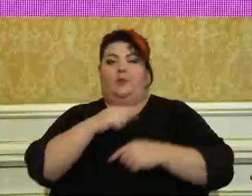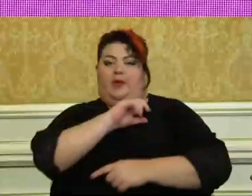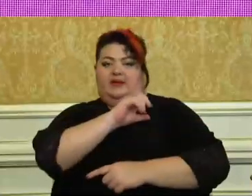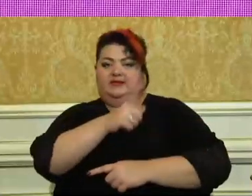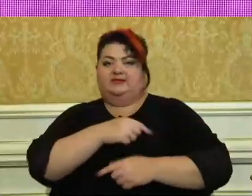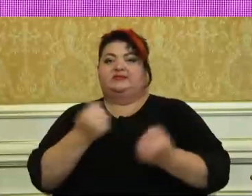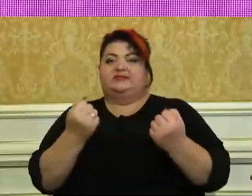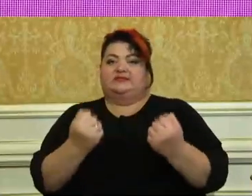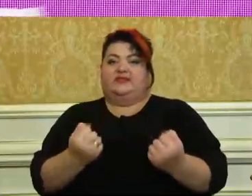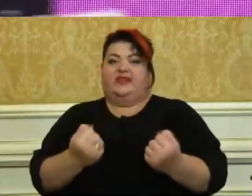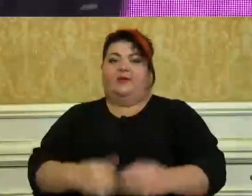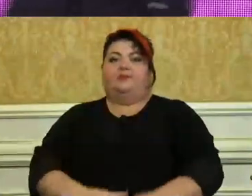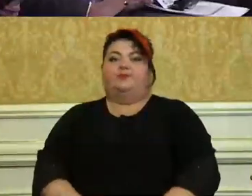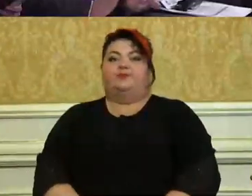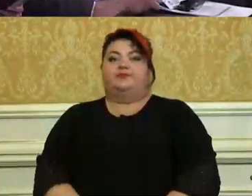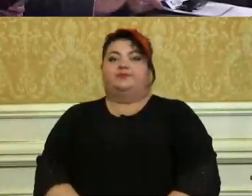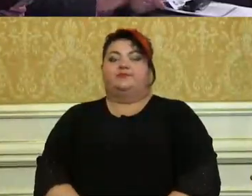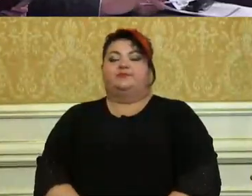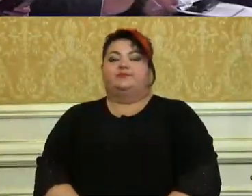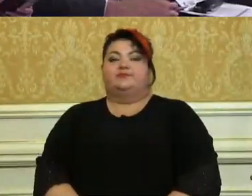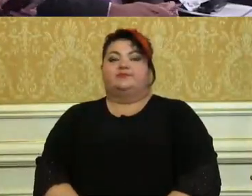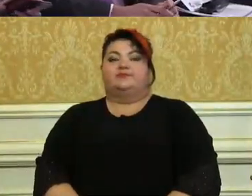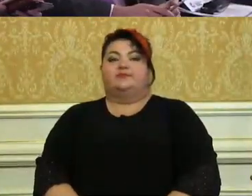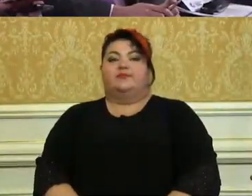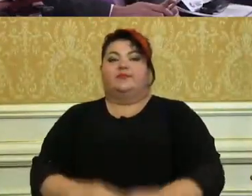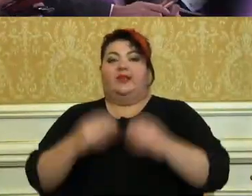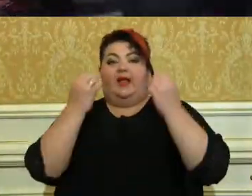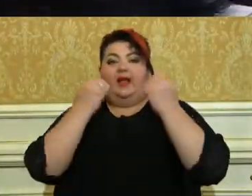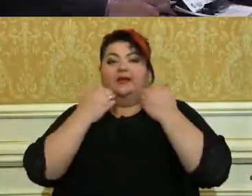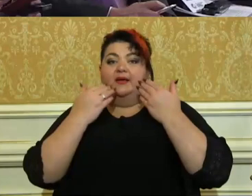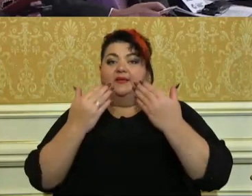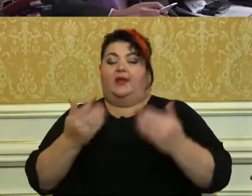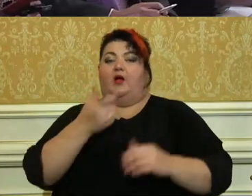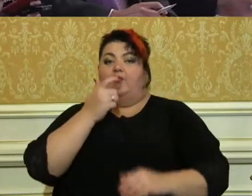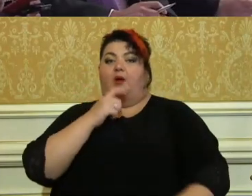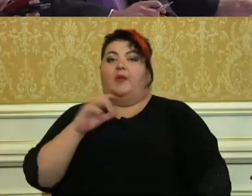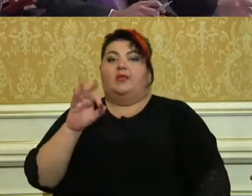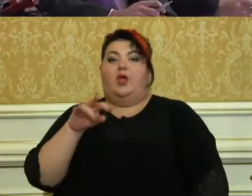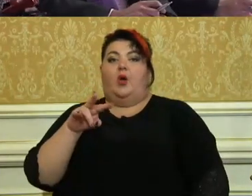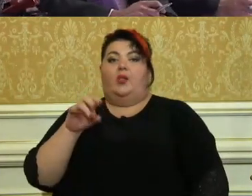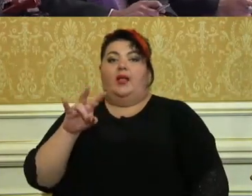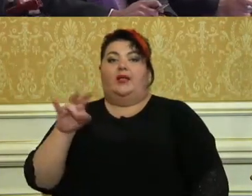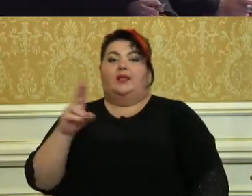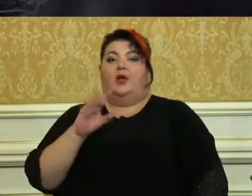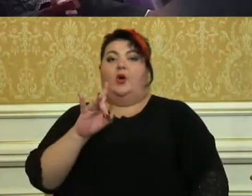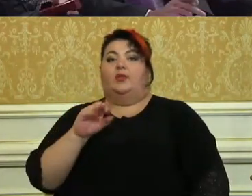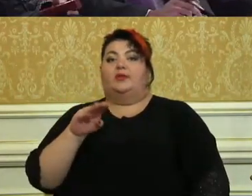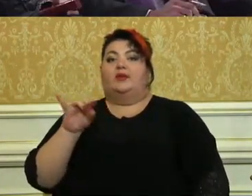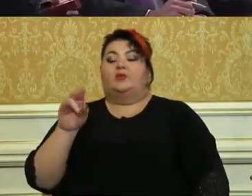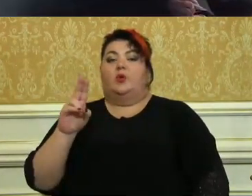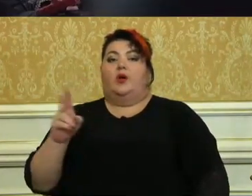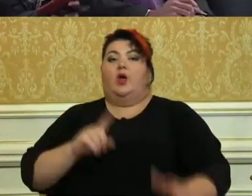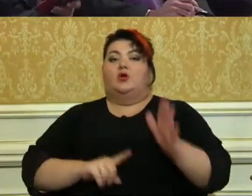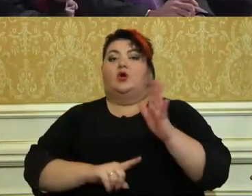and we are strong. Let's start our work. Thank you, Ms. Olena Kondratyuk. And we start the first